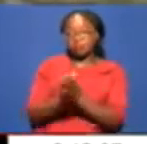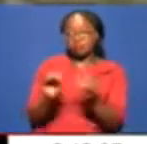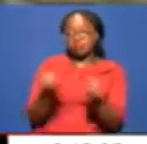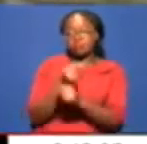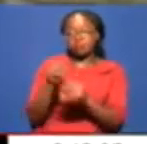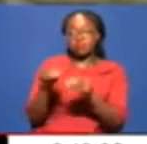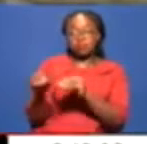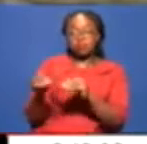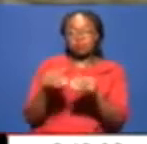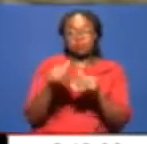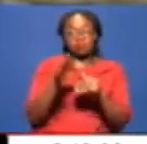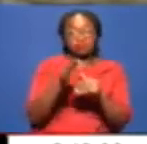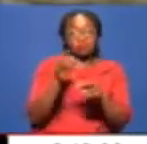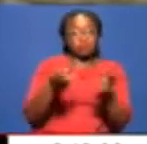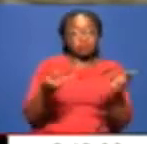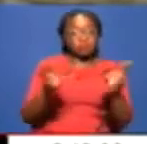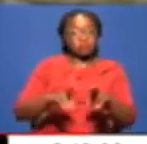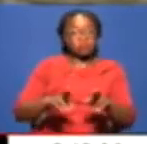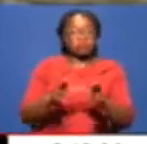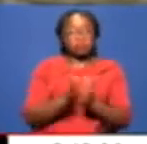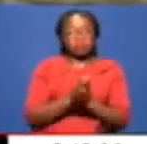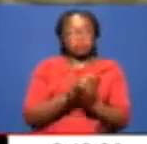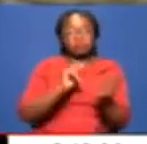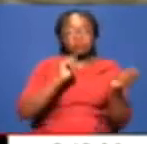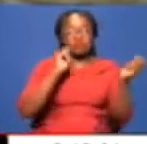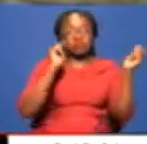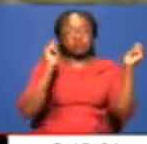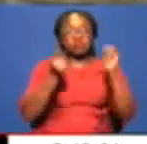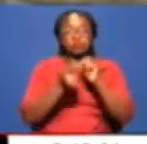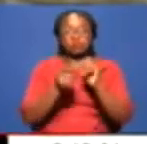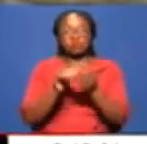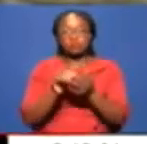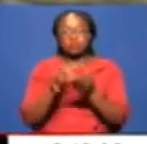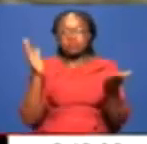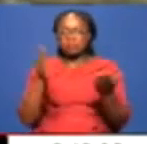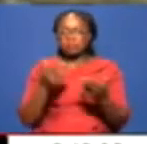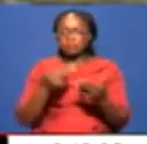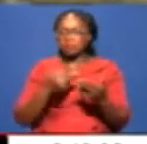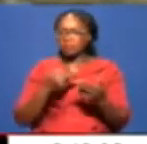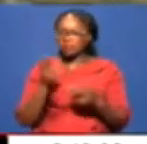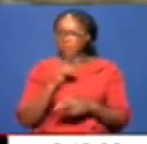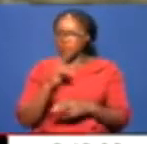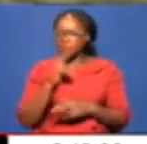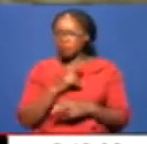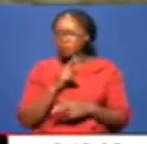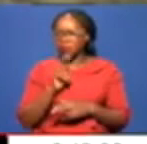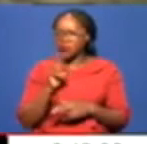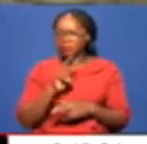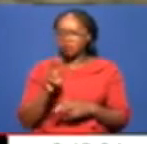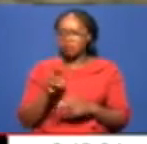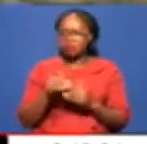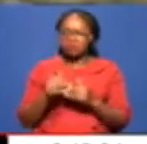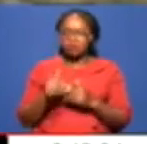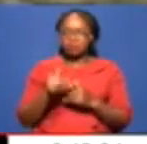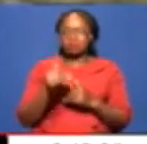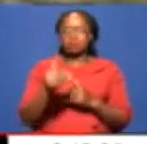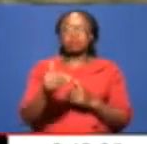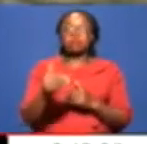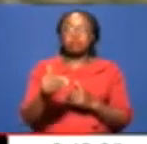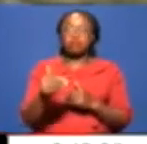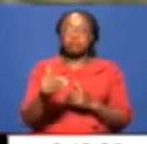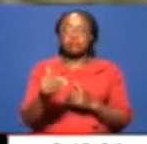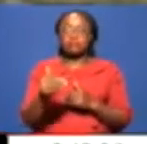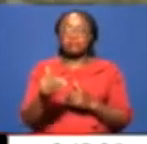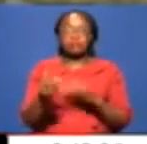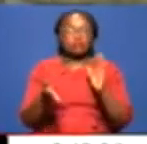when this happens, the threat of climate change will be even more intense. And I think you're going to see extinction happening more rapidly